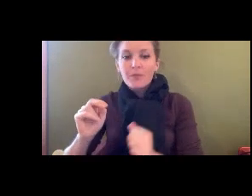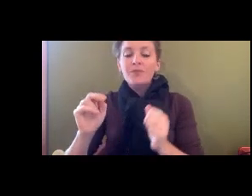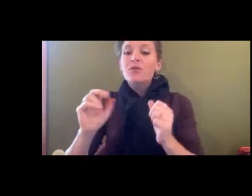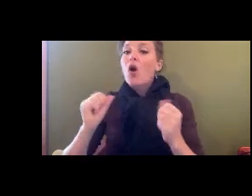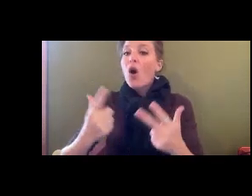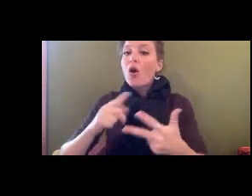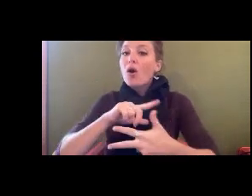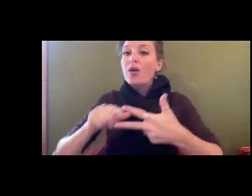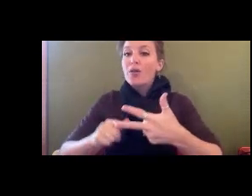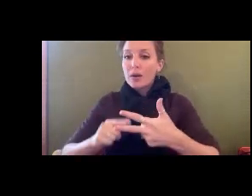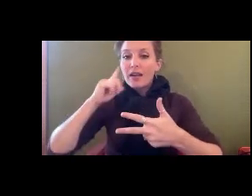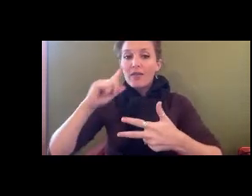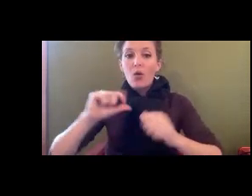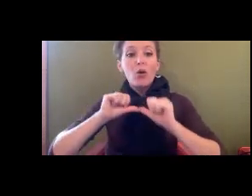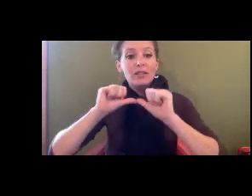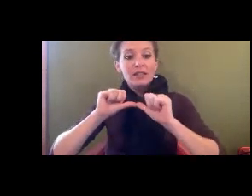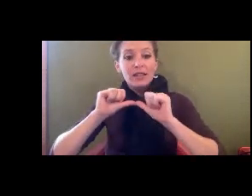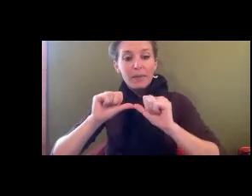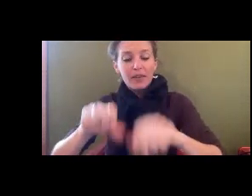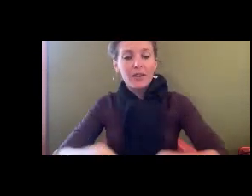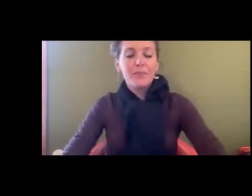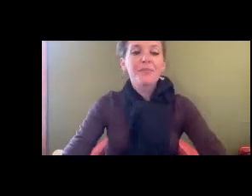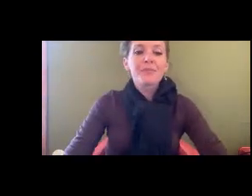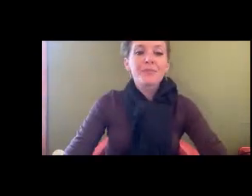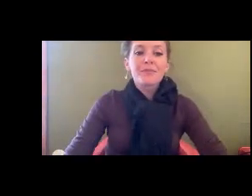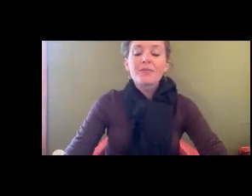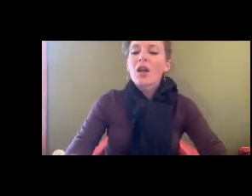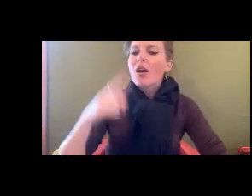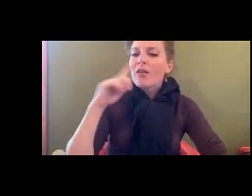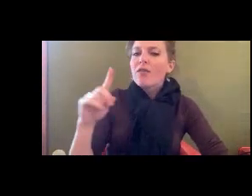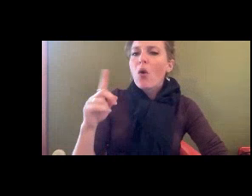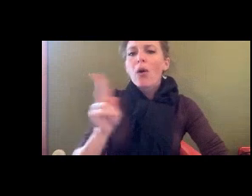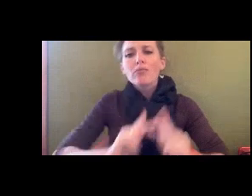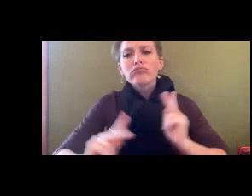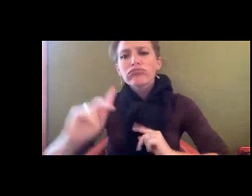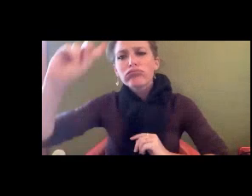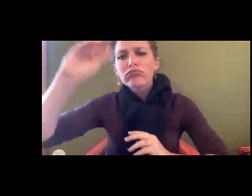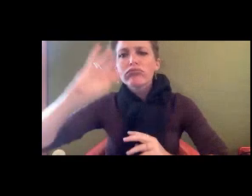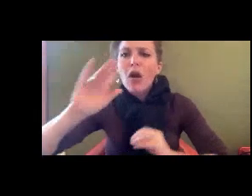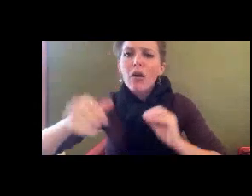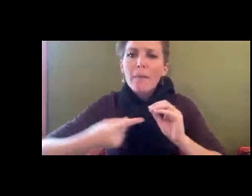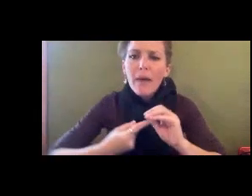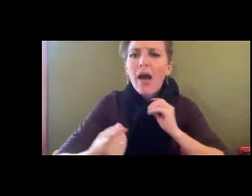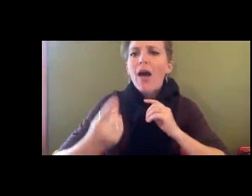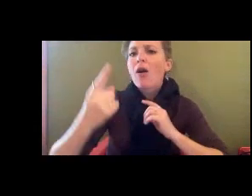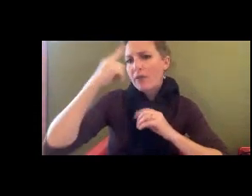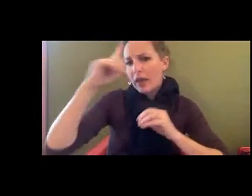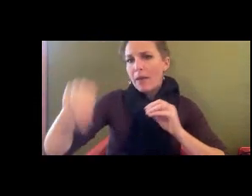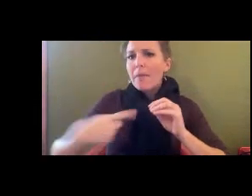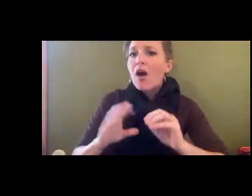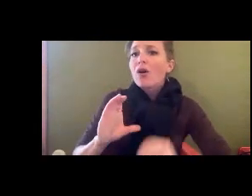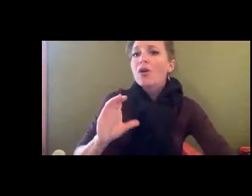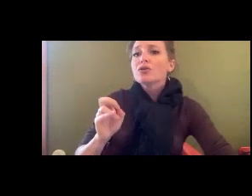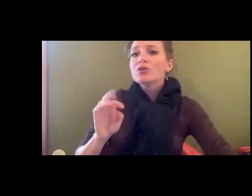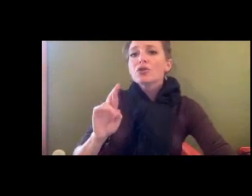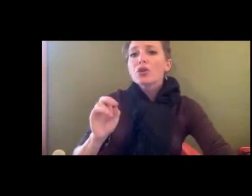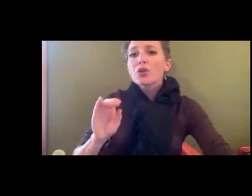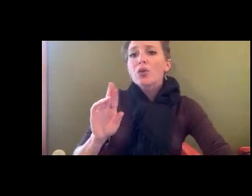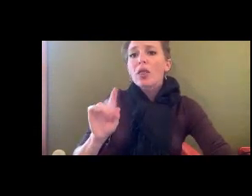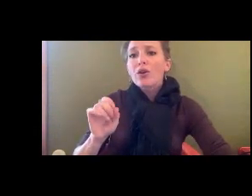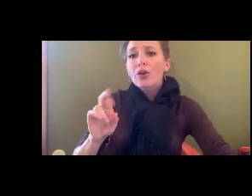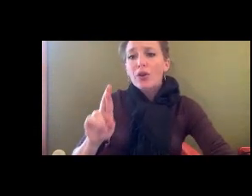sustainability. Also, for those that talk a lot about or think about circular agriculture, productivity growth aligns with the